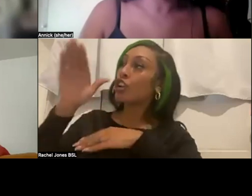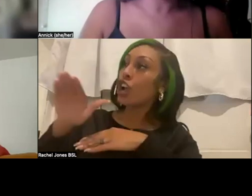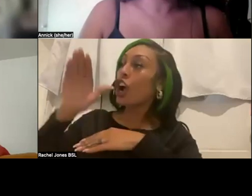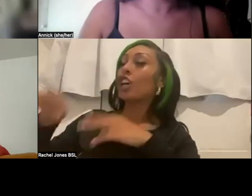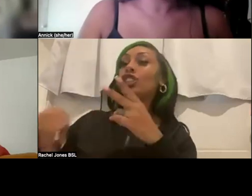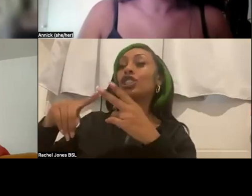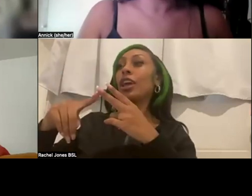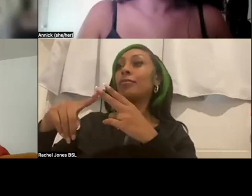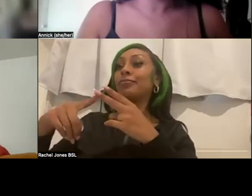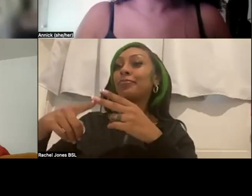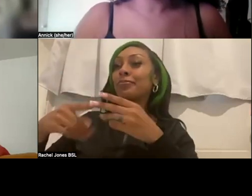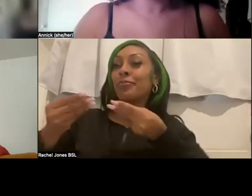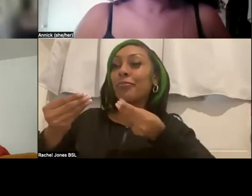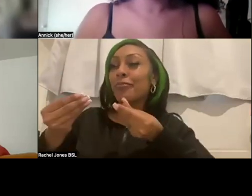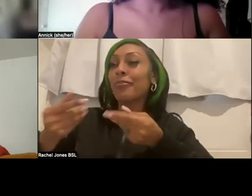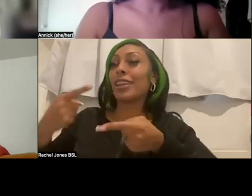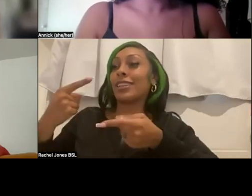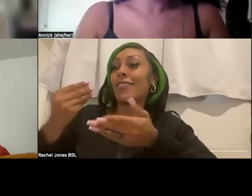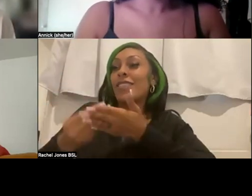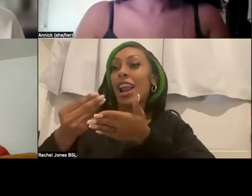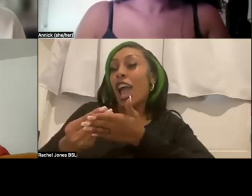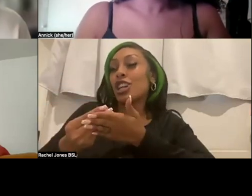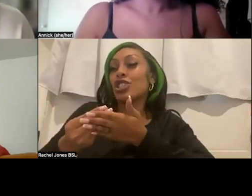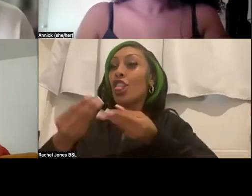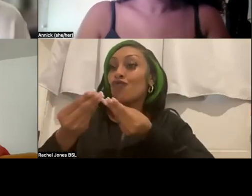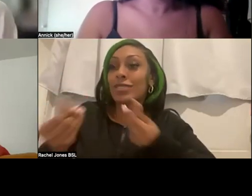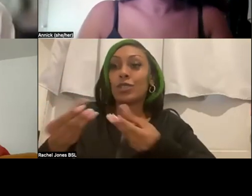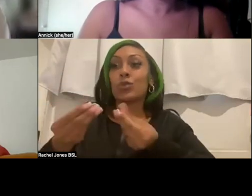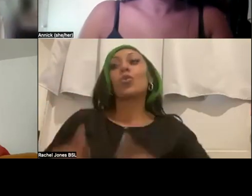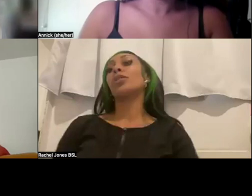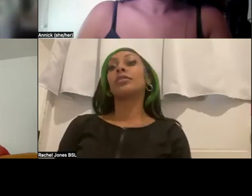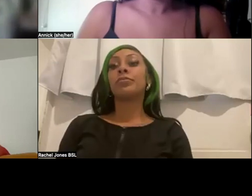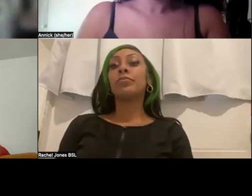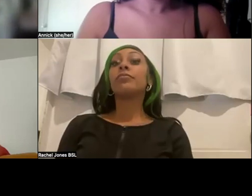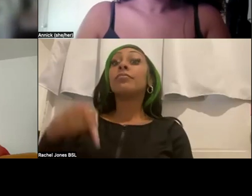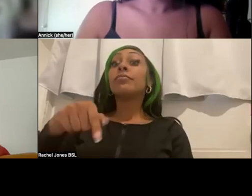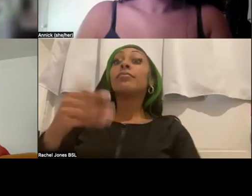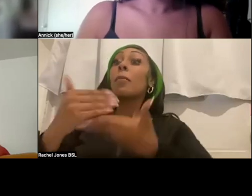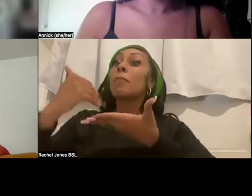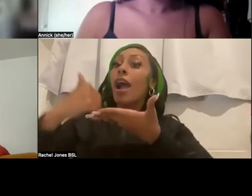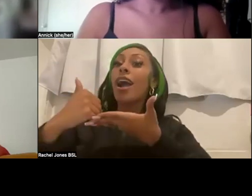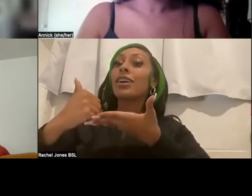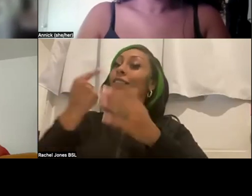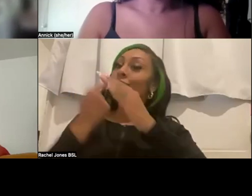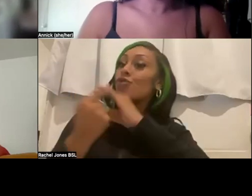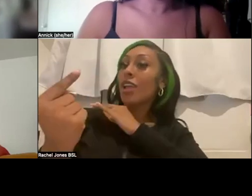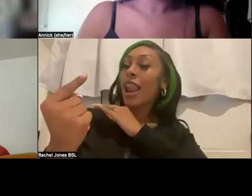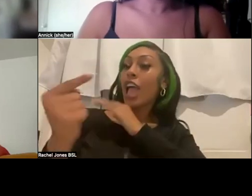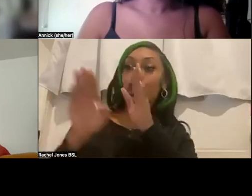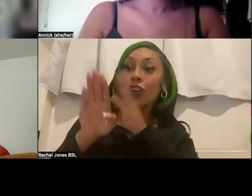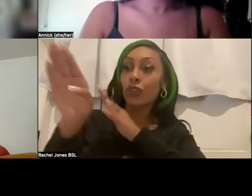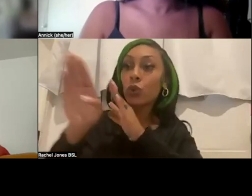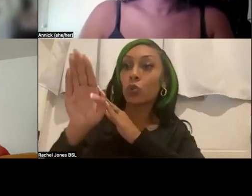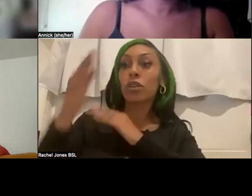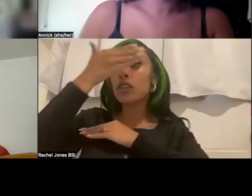research processes. This event is part of Freelance Futures, which is a summer program of learning and action